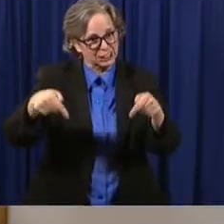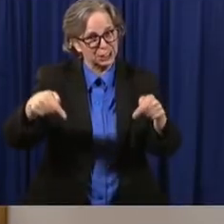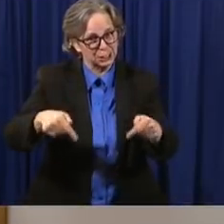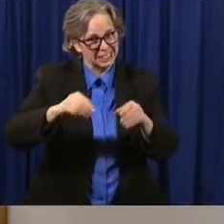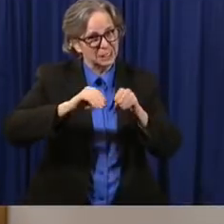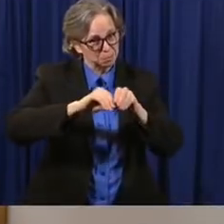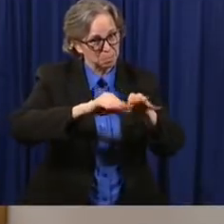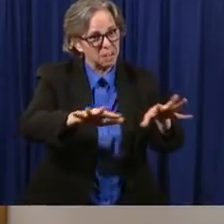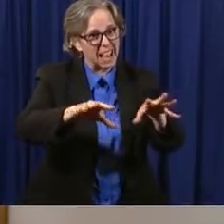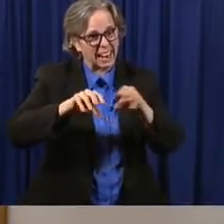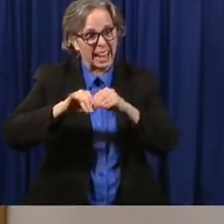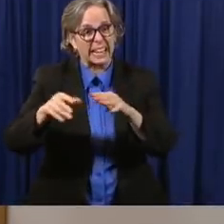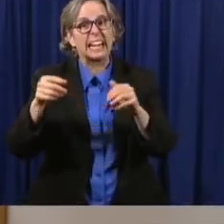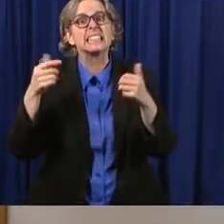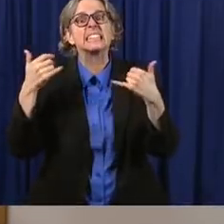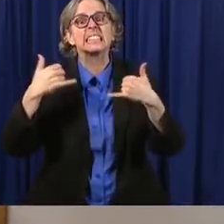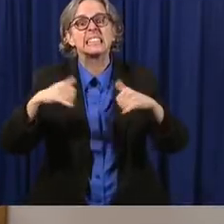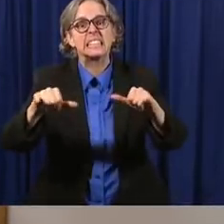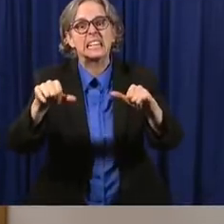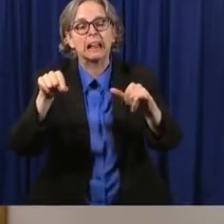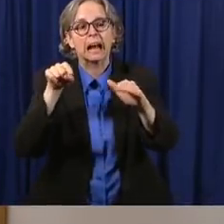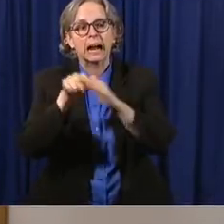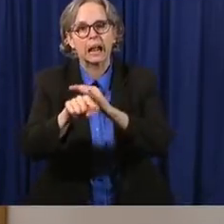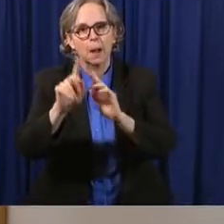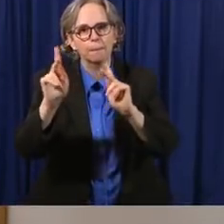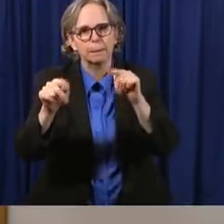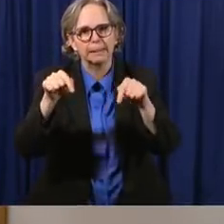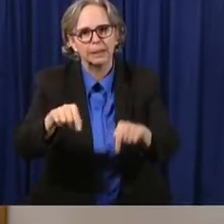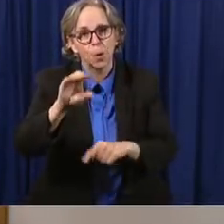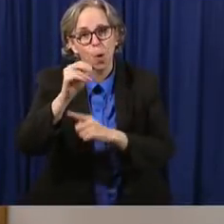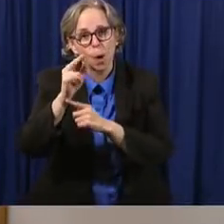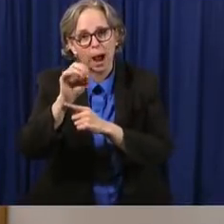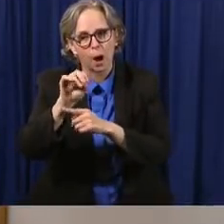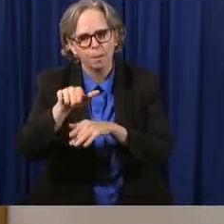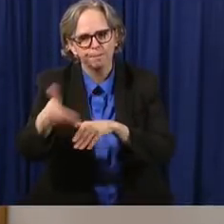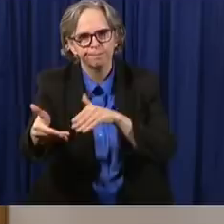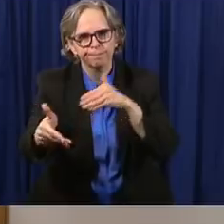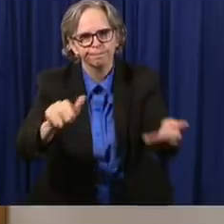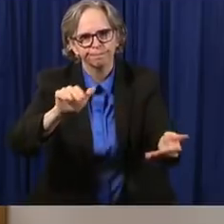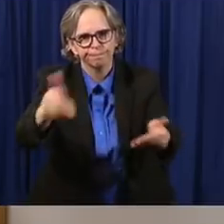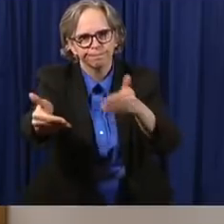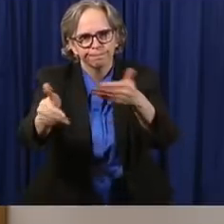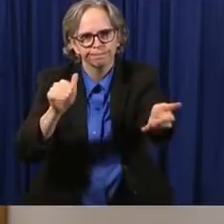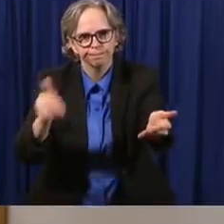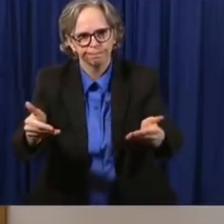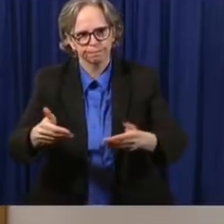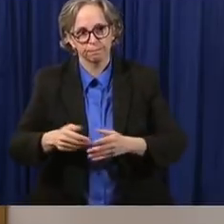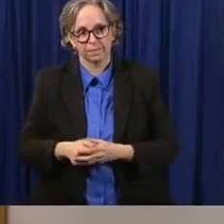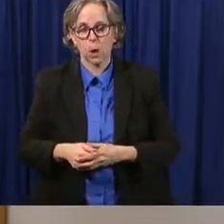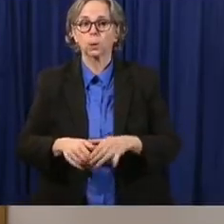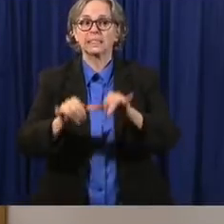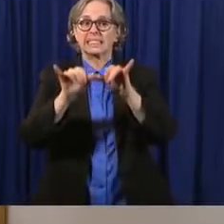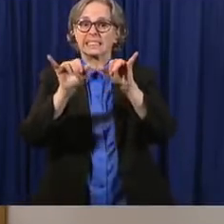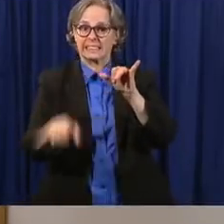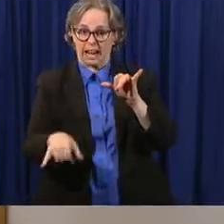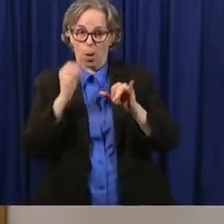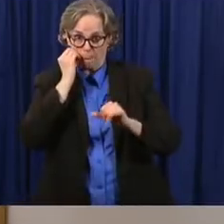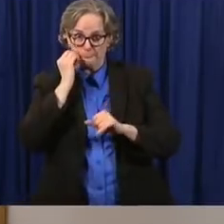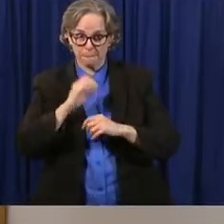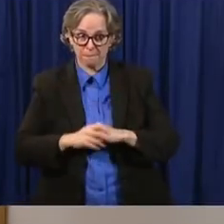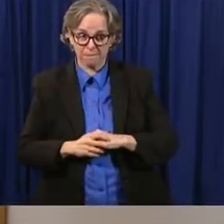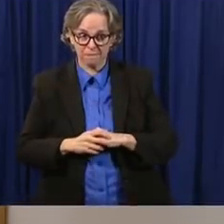Ohioans. And what we need to do is stay home. We need, this weekend, when families